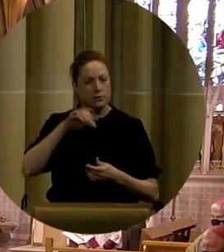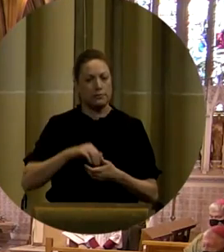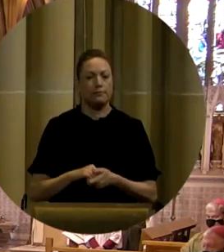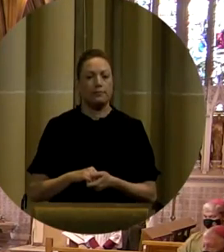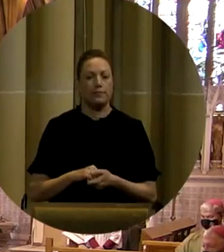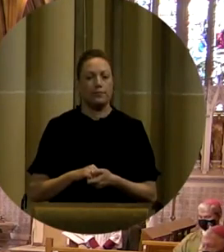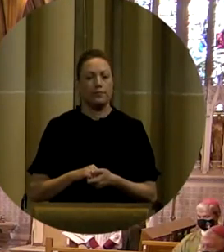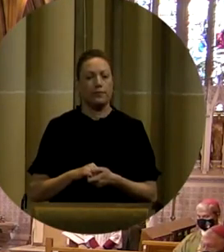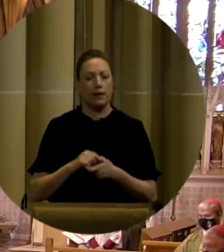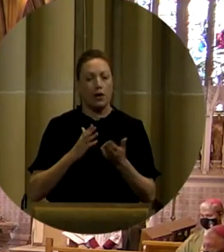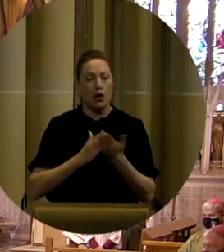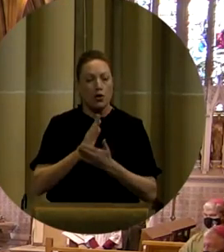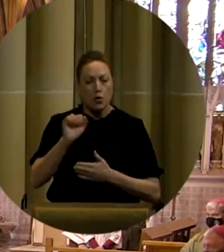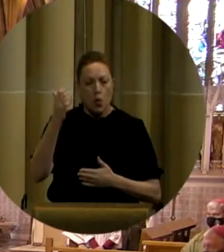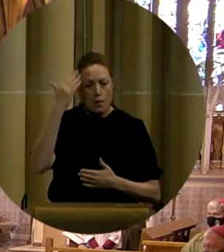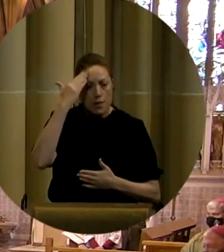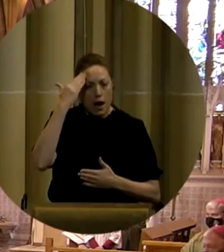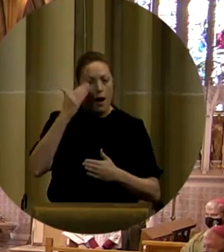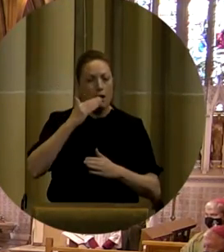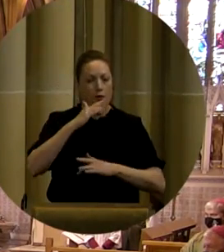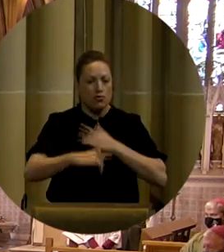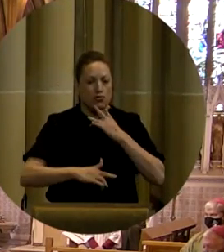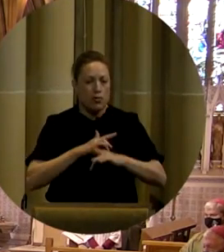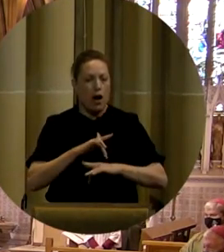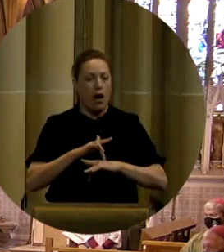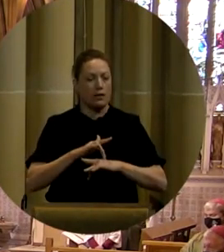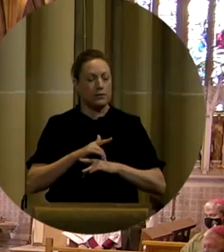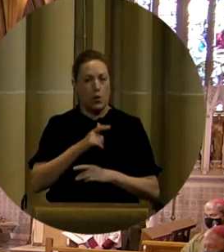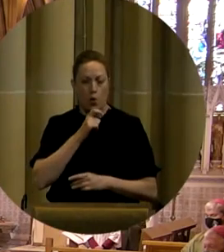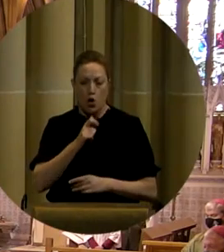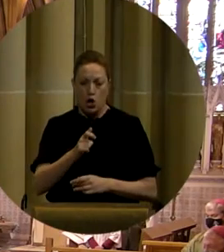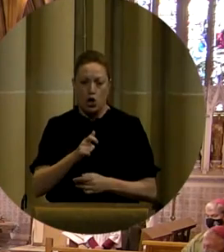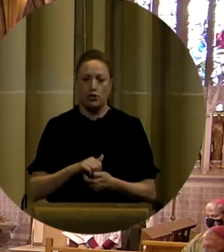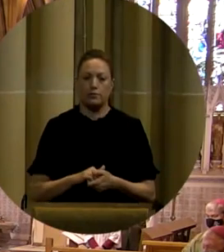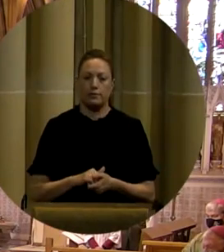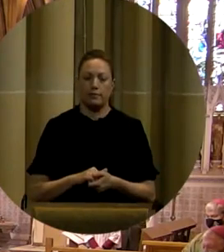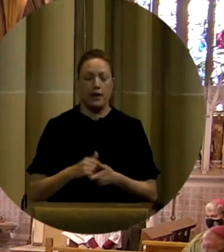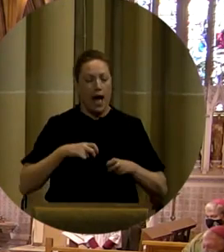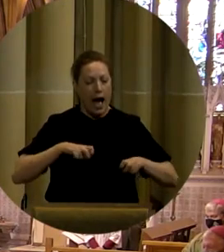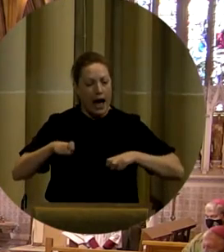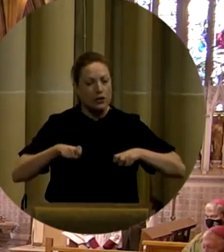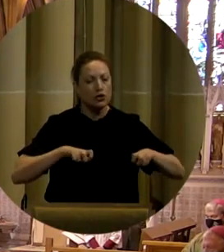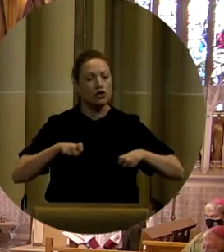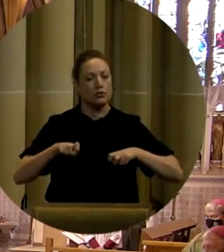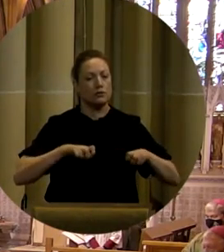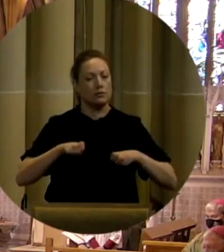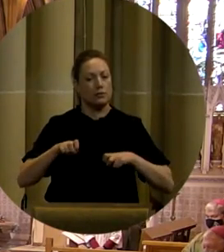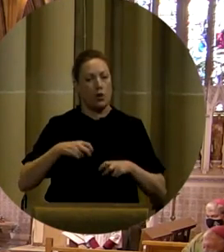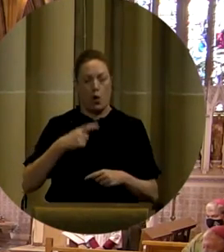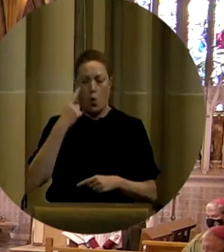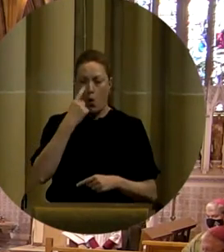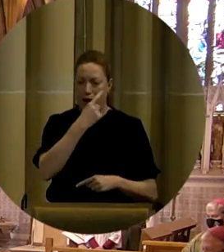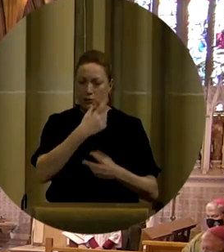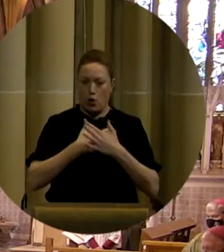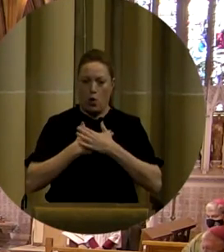words and actions, witness to the love of God, reaching out especially to the poor and suffering. Lord, hear